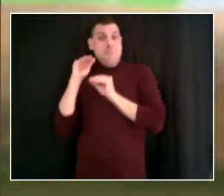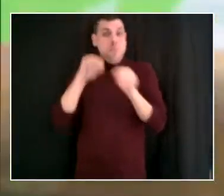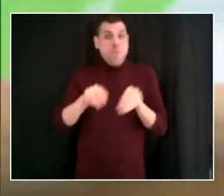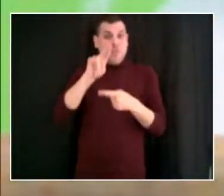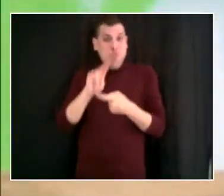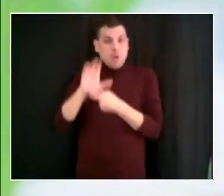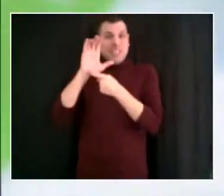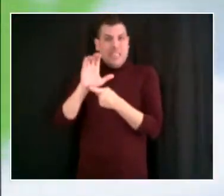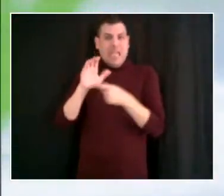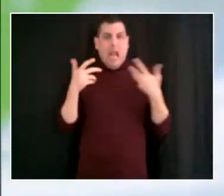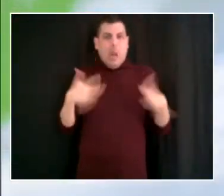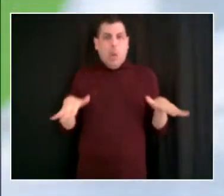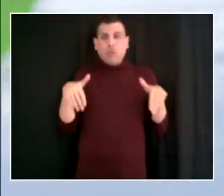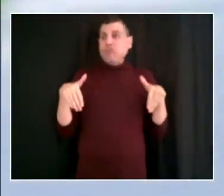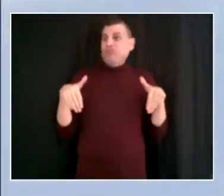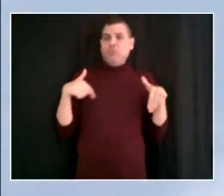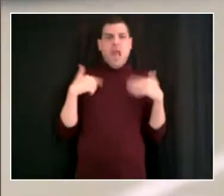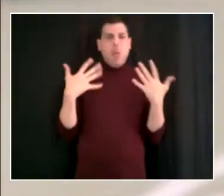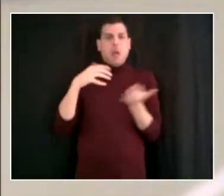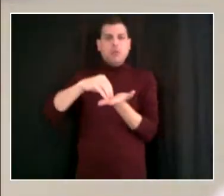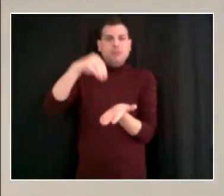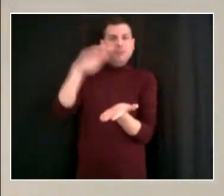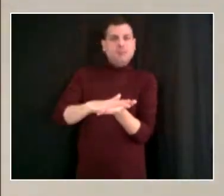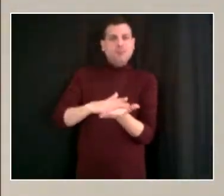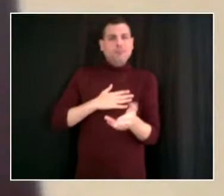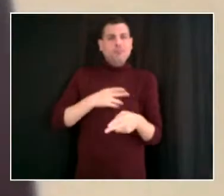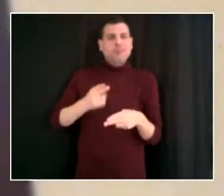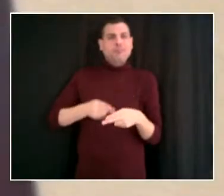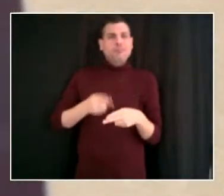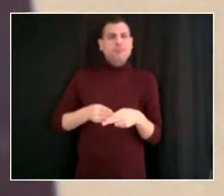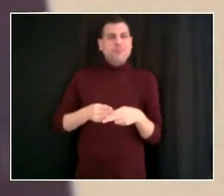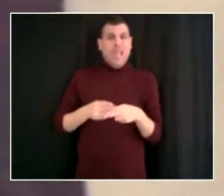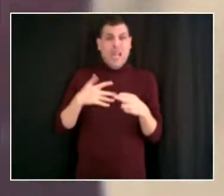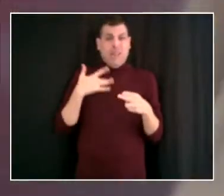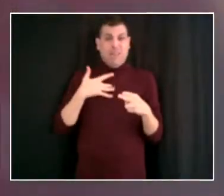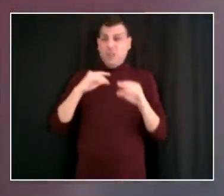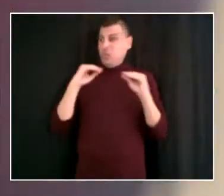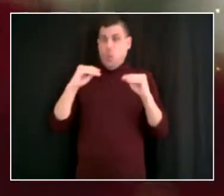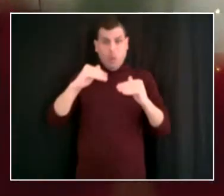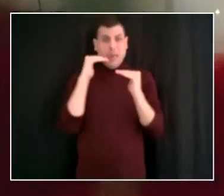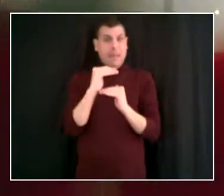here in New York, sky is not the limit. There is no limit.